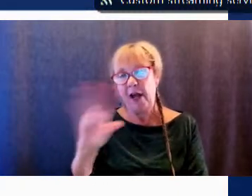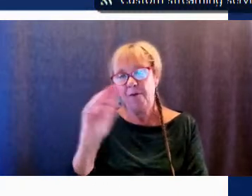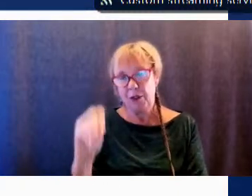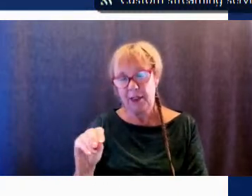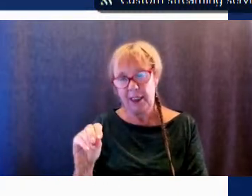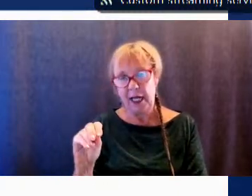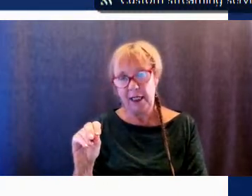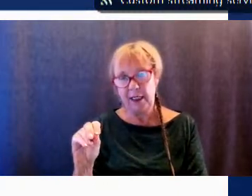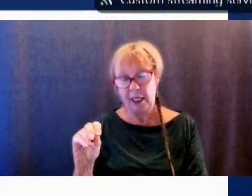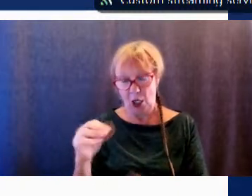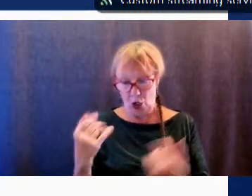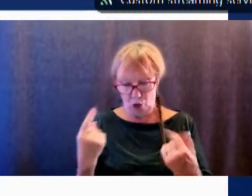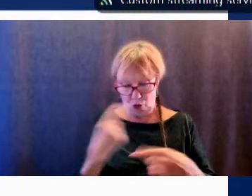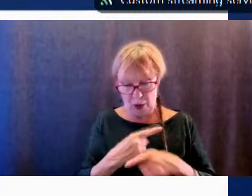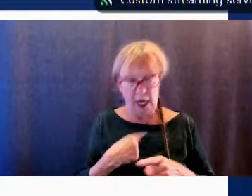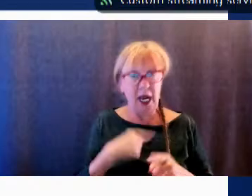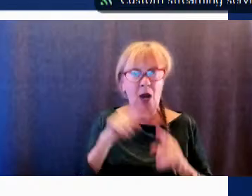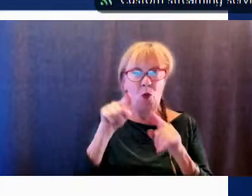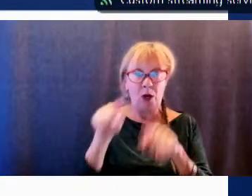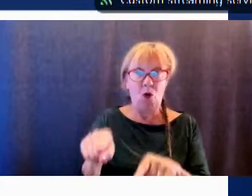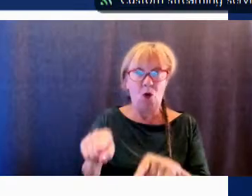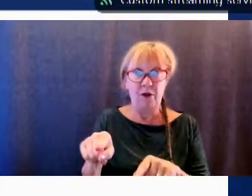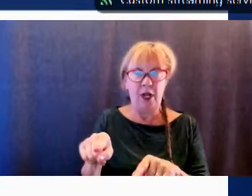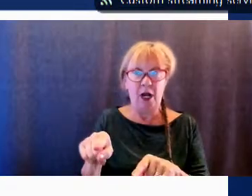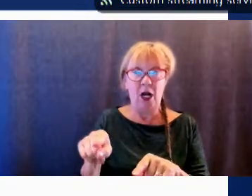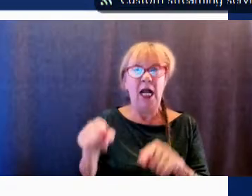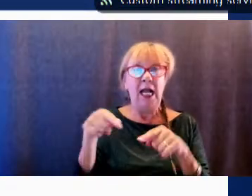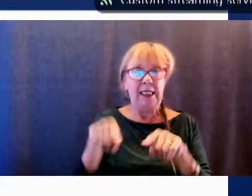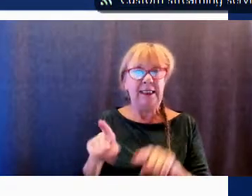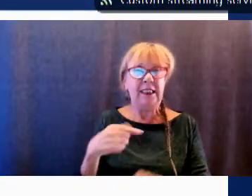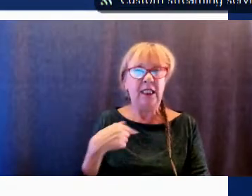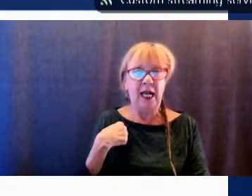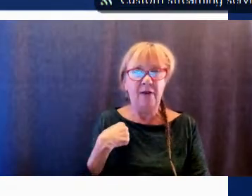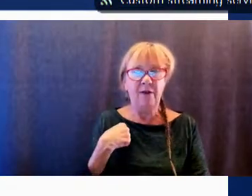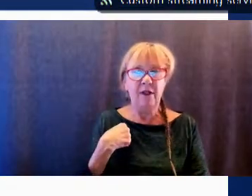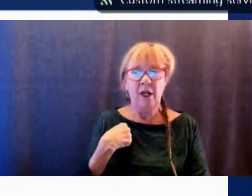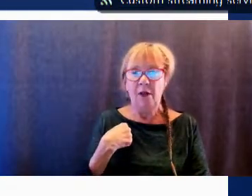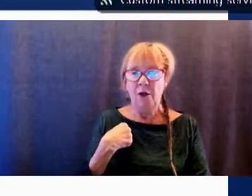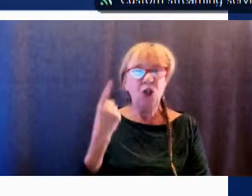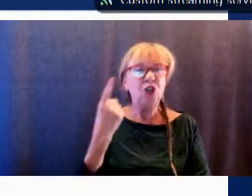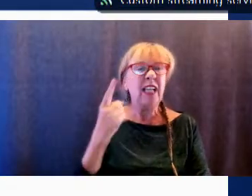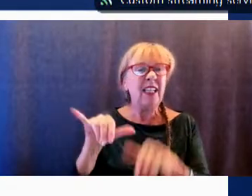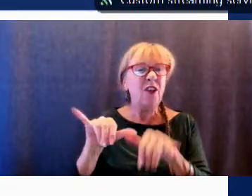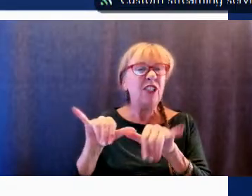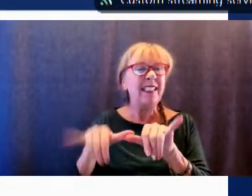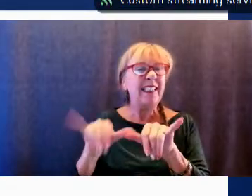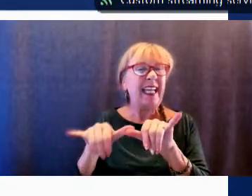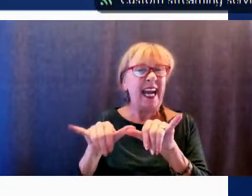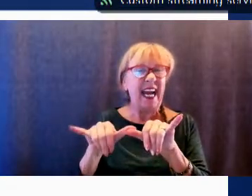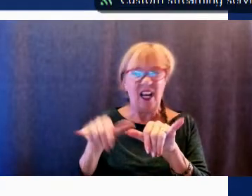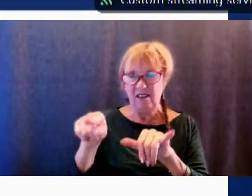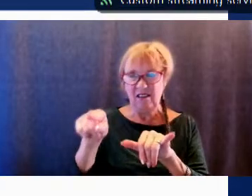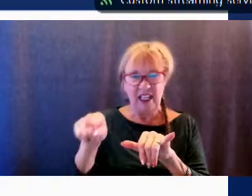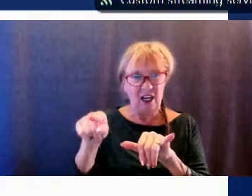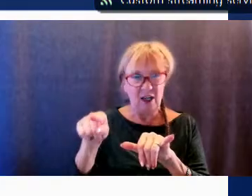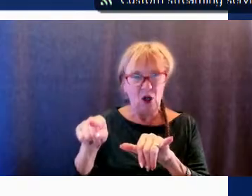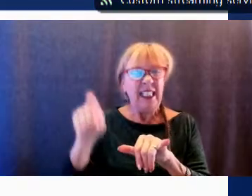was on the site today. We still have, I think, one more scale to take down, and then we will begin